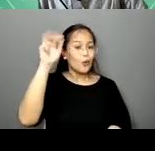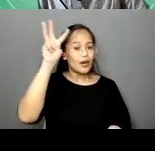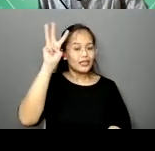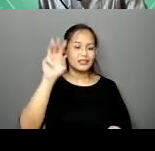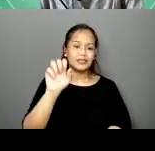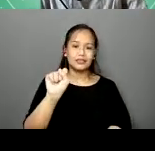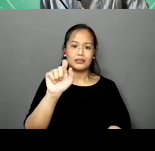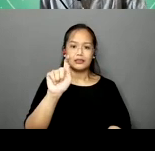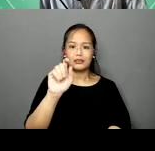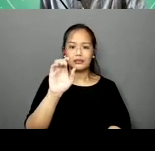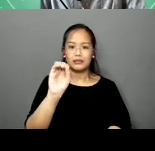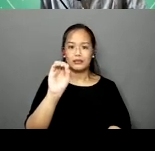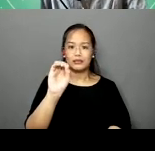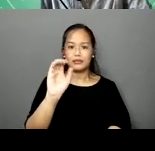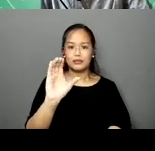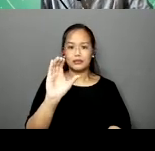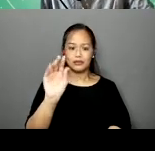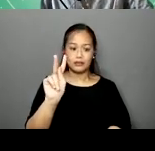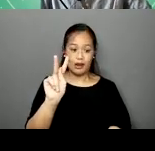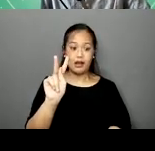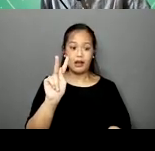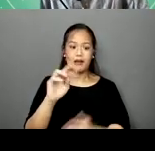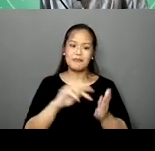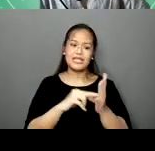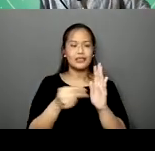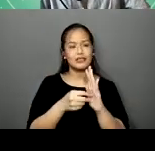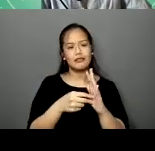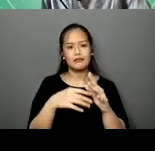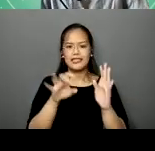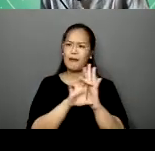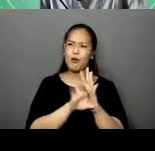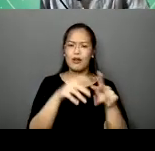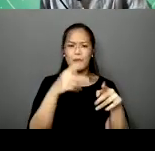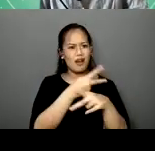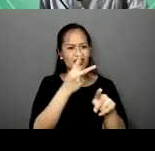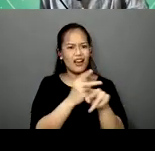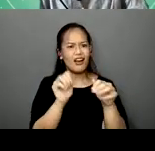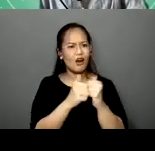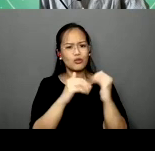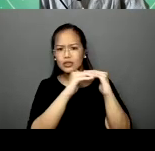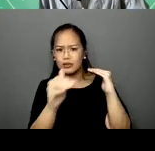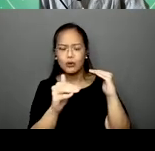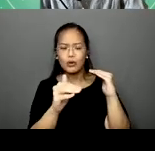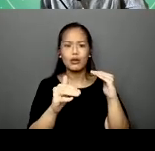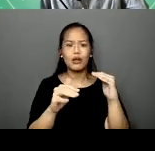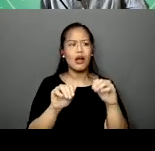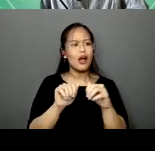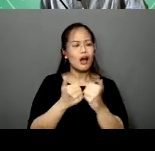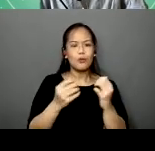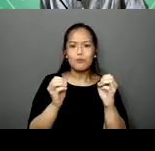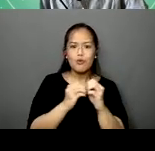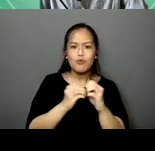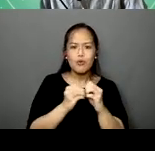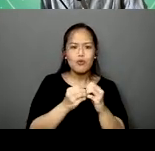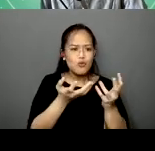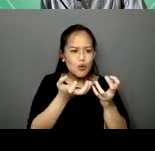being able to monitor how sustainable the development of products, the development of businesses is drawing more and more people to